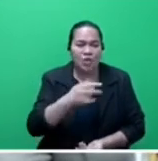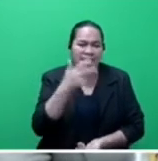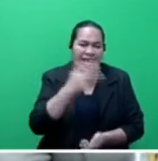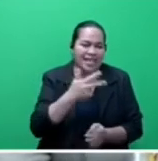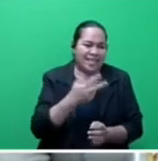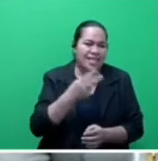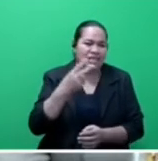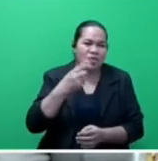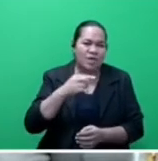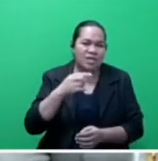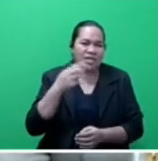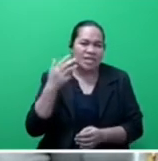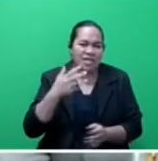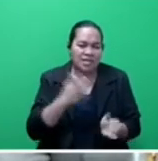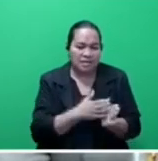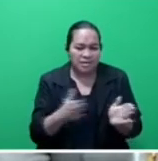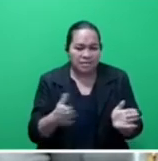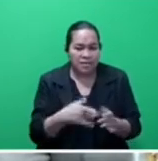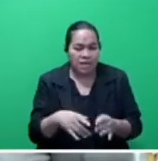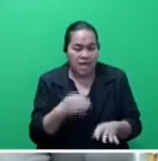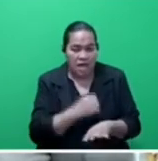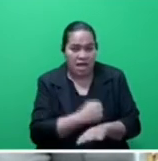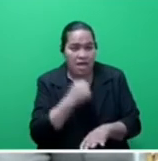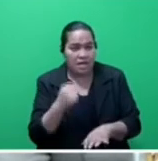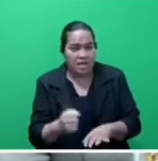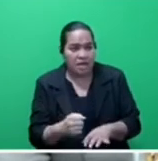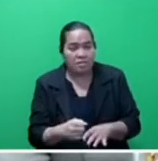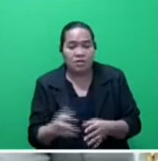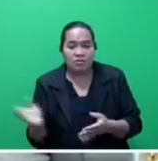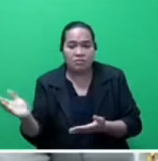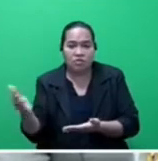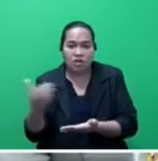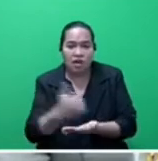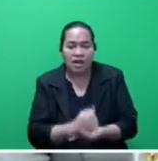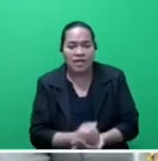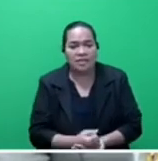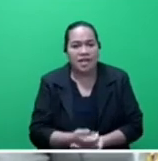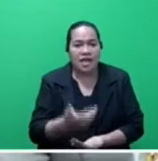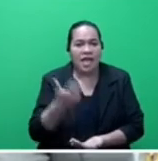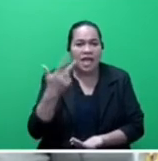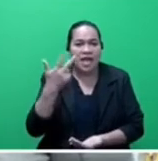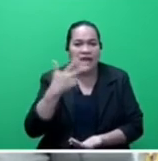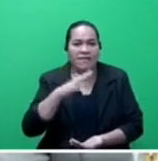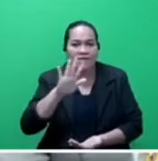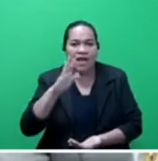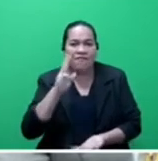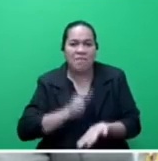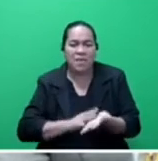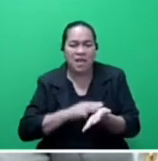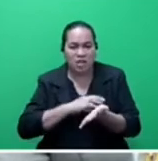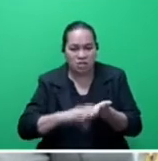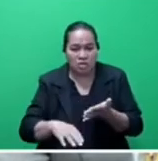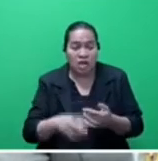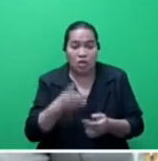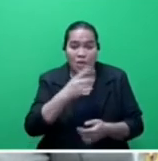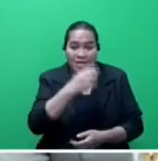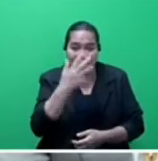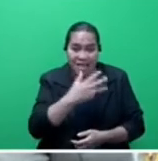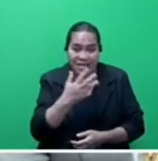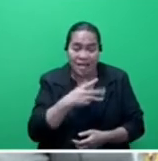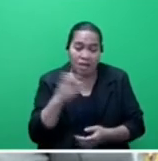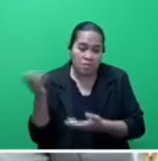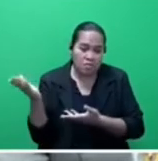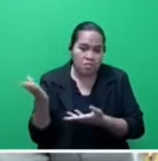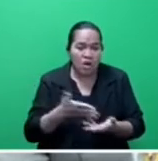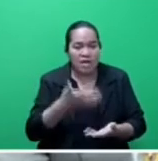2018-29, it fetched the government $85 million, $170,000. In 2019, it brought in